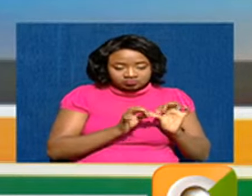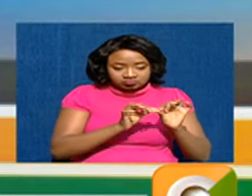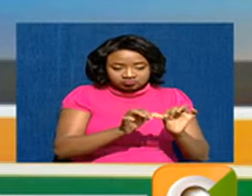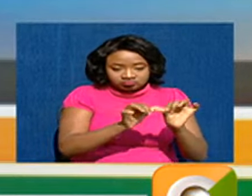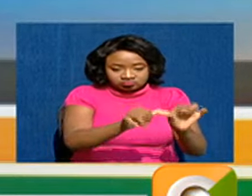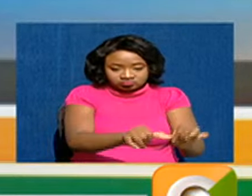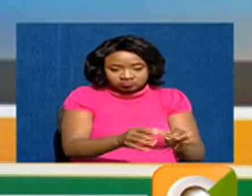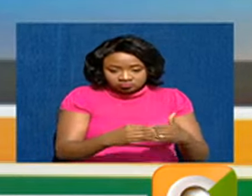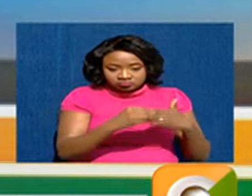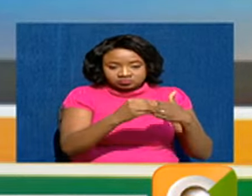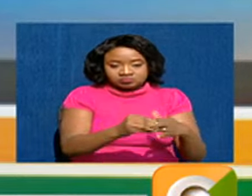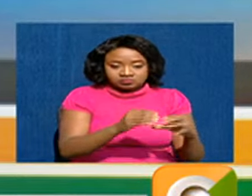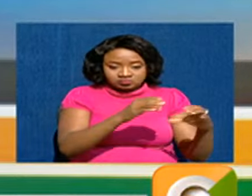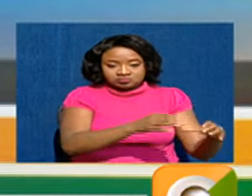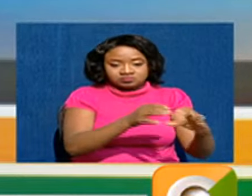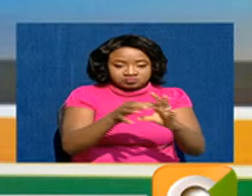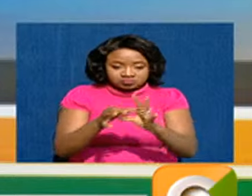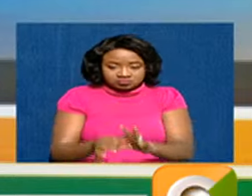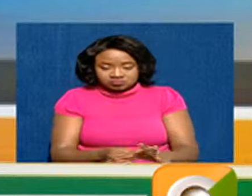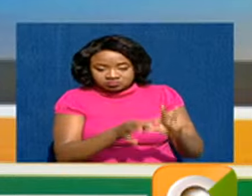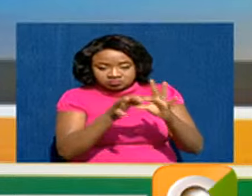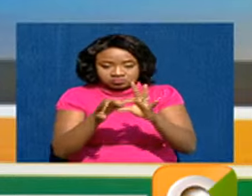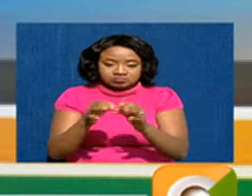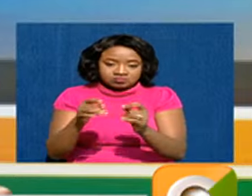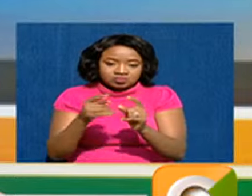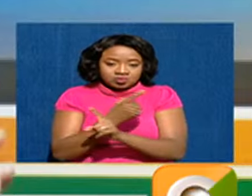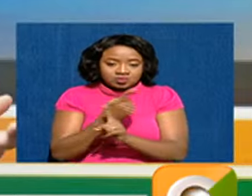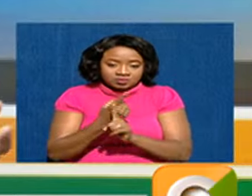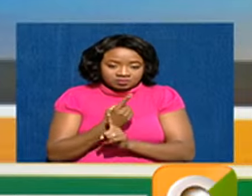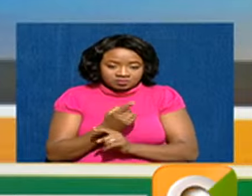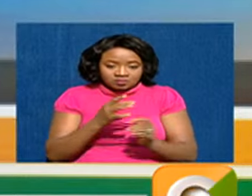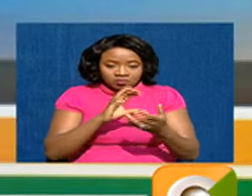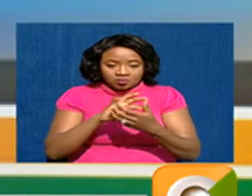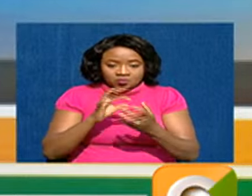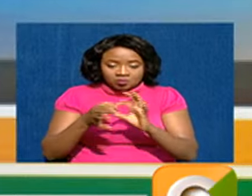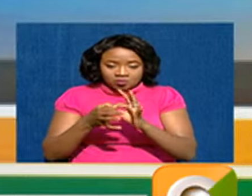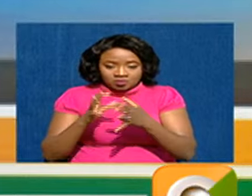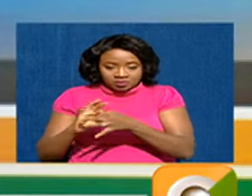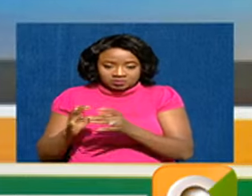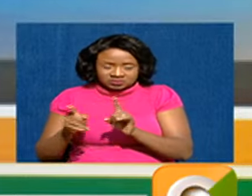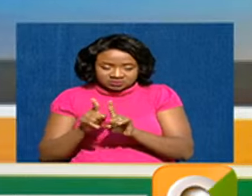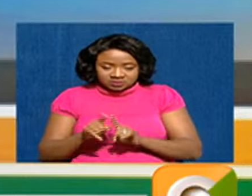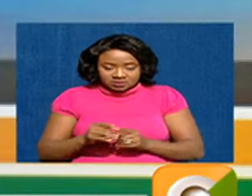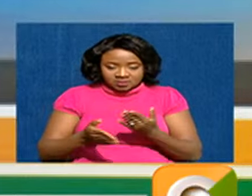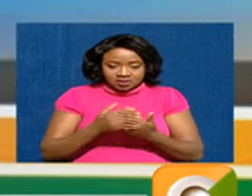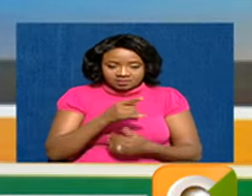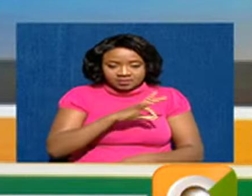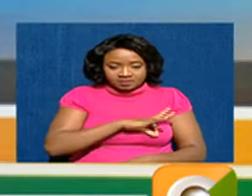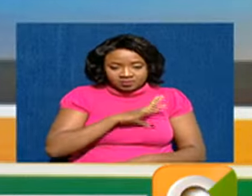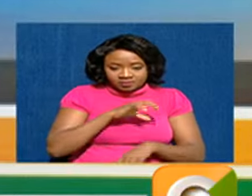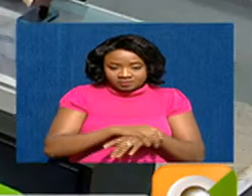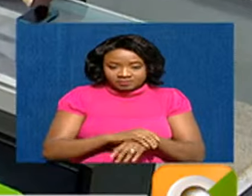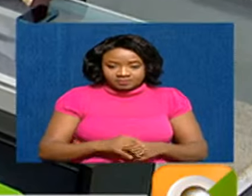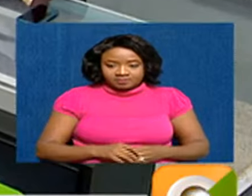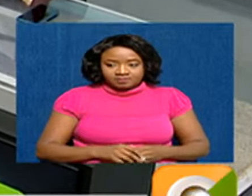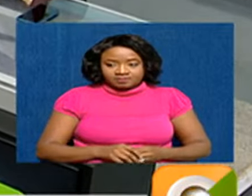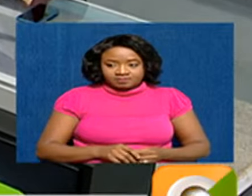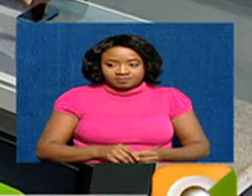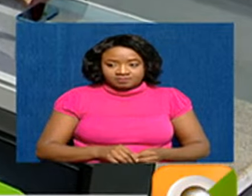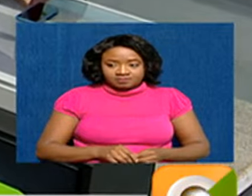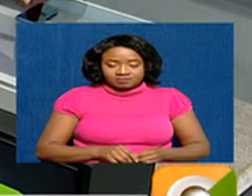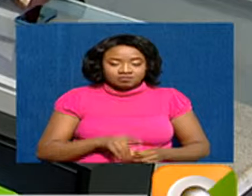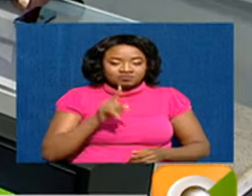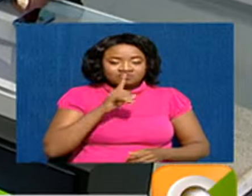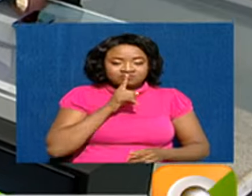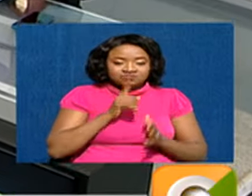the cooperatives is linked to the industry. Mm. That is how you will increase incomes of the poor farmer. Right. Yes. You were saying that mangoes